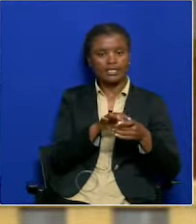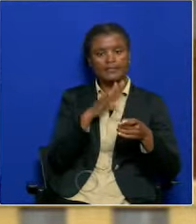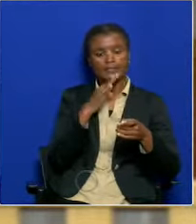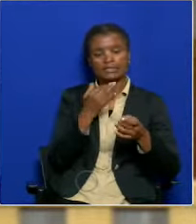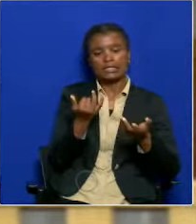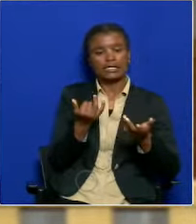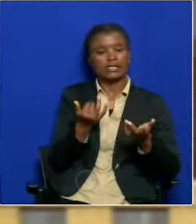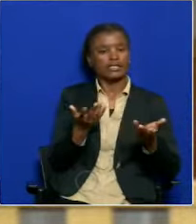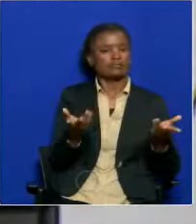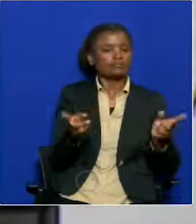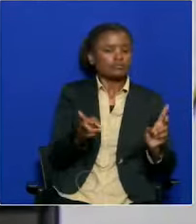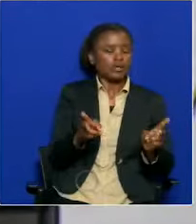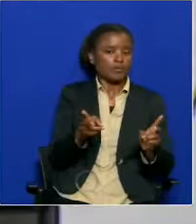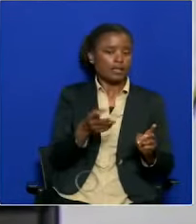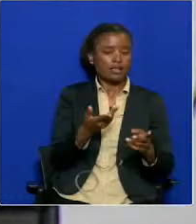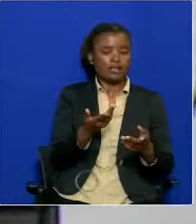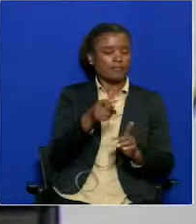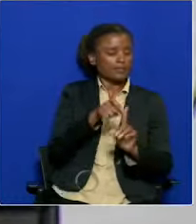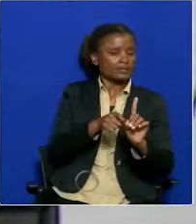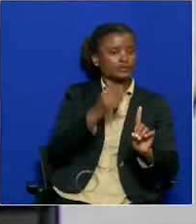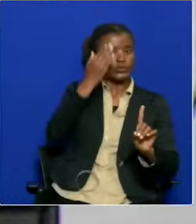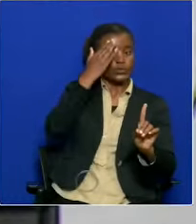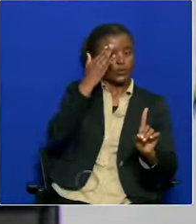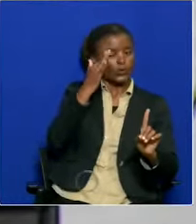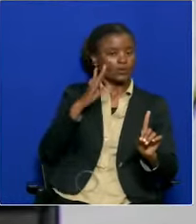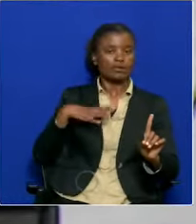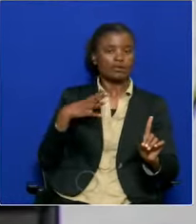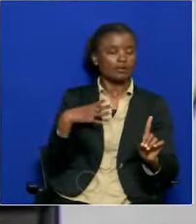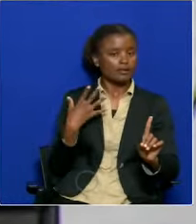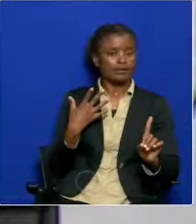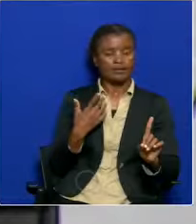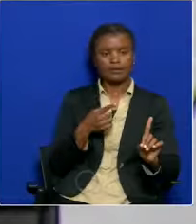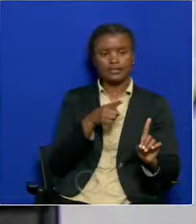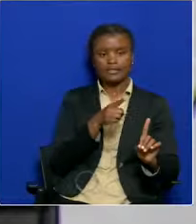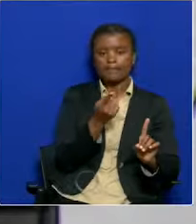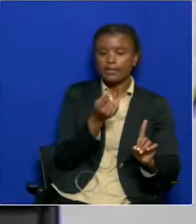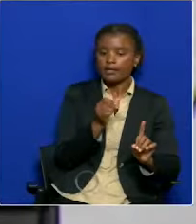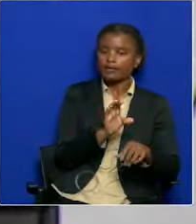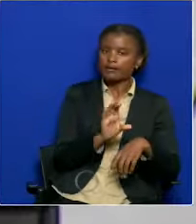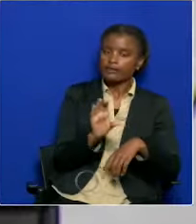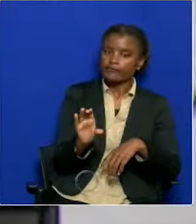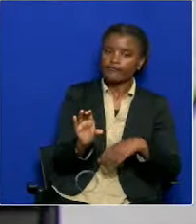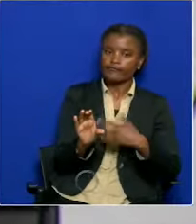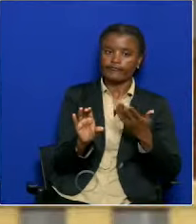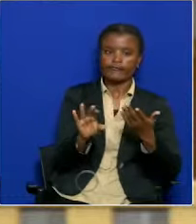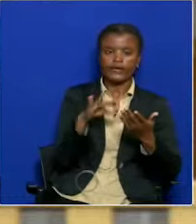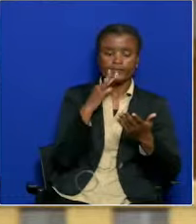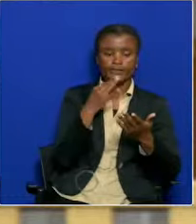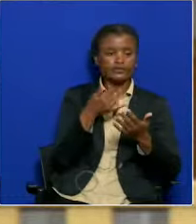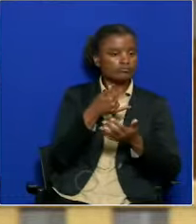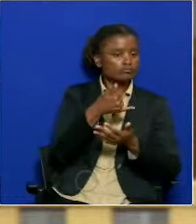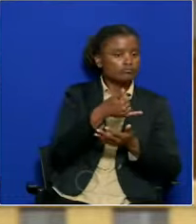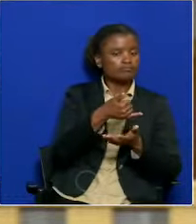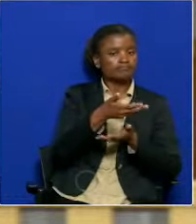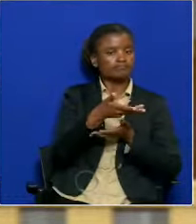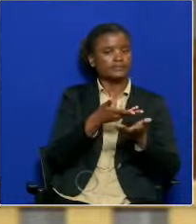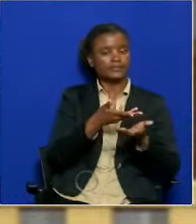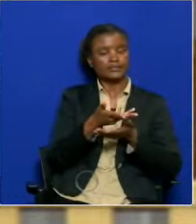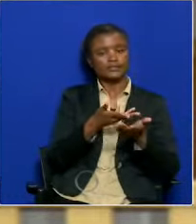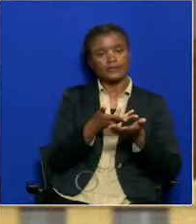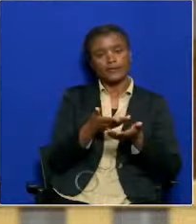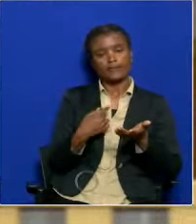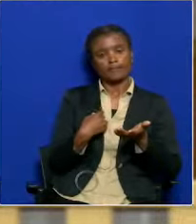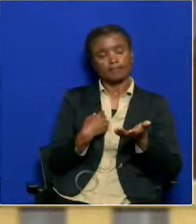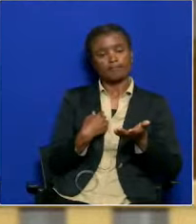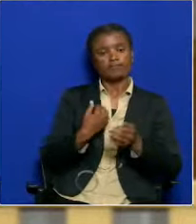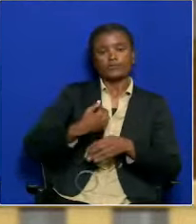of yours. He's given you money. You are speaking to him on a regular basis.